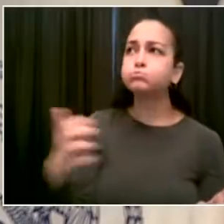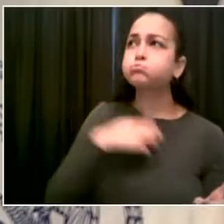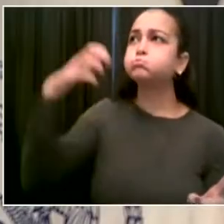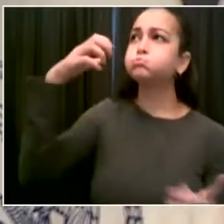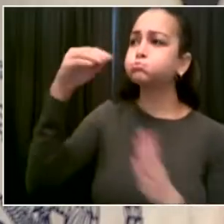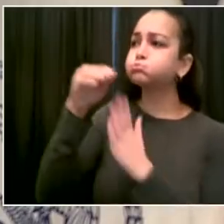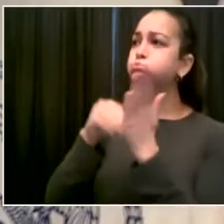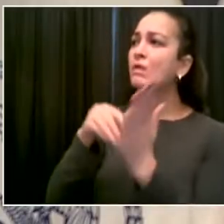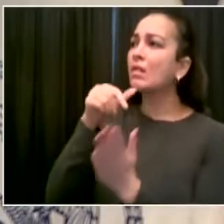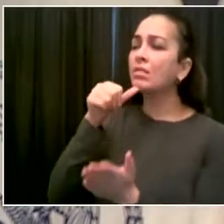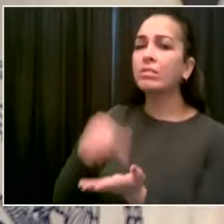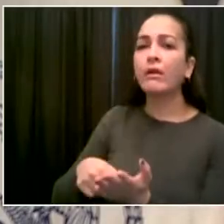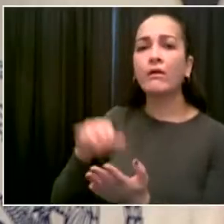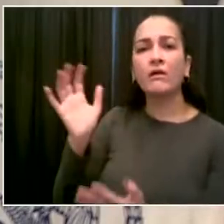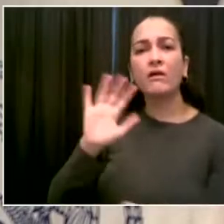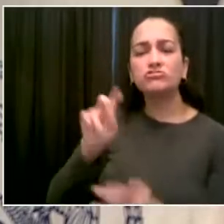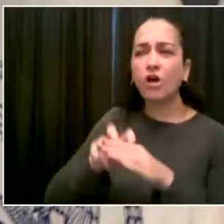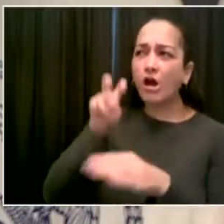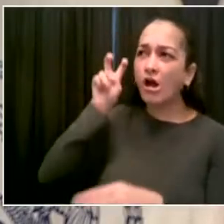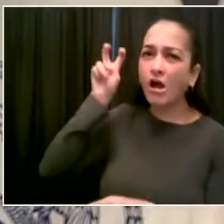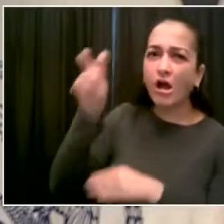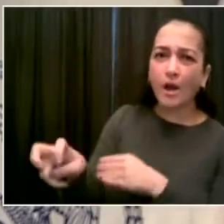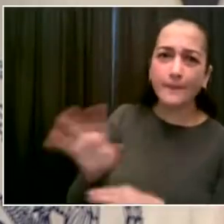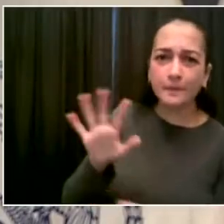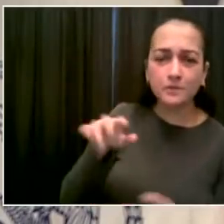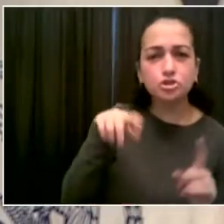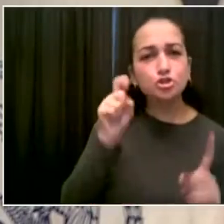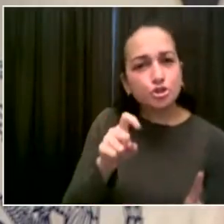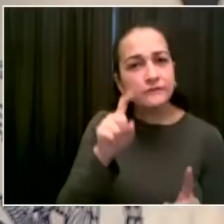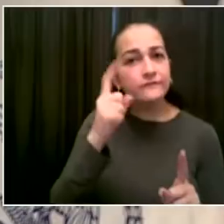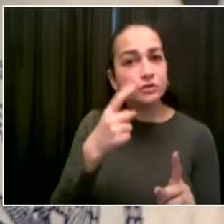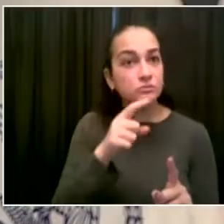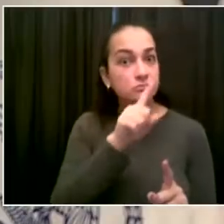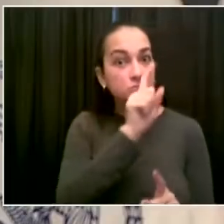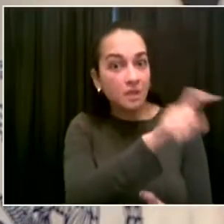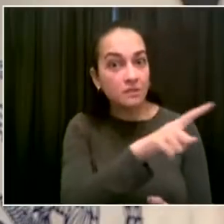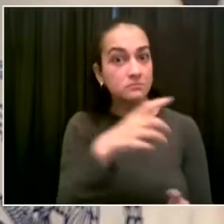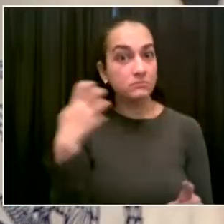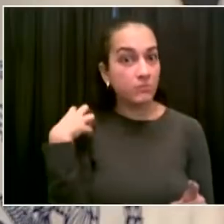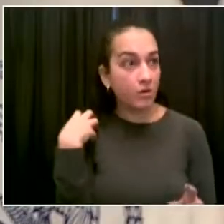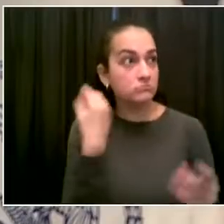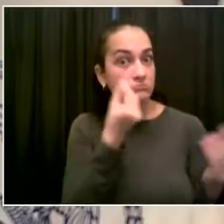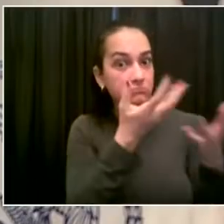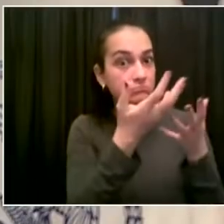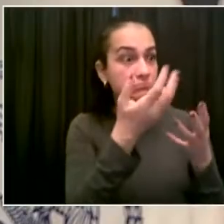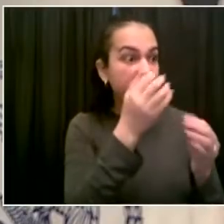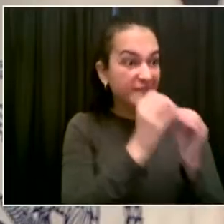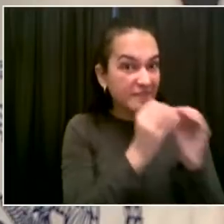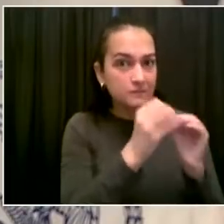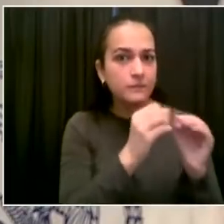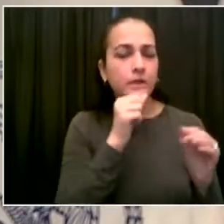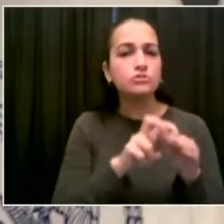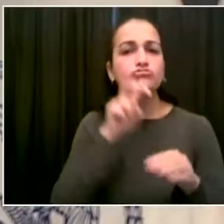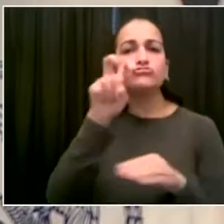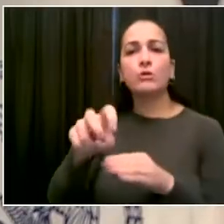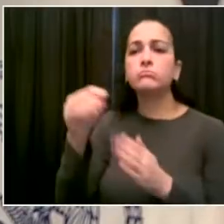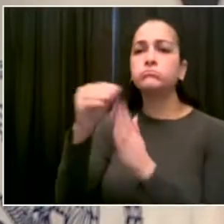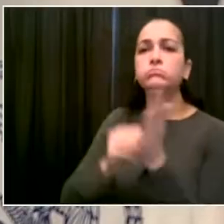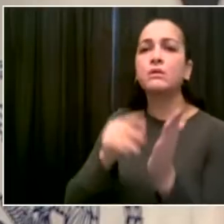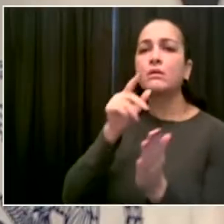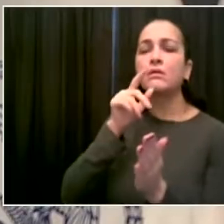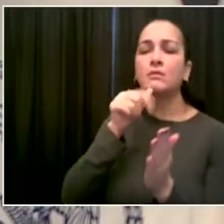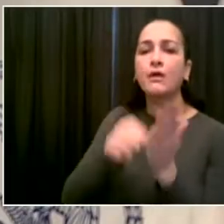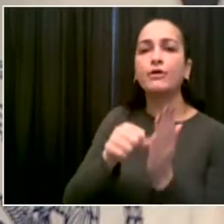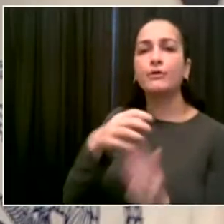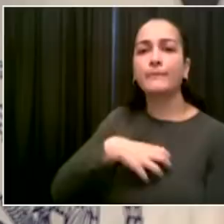me that Dr. Choksi and his team would have been very responsive to any concerns, and I think that would have been the better way to handle this. Dr. Choksi,